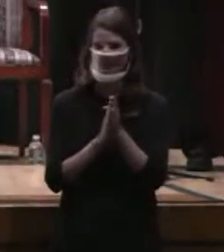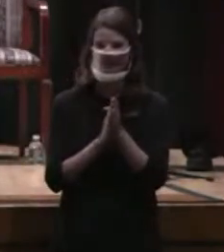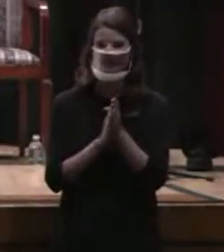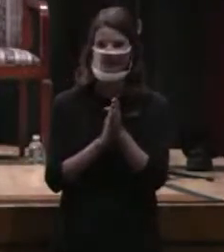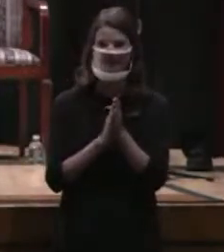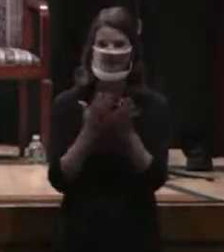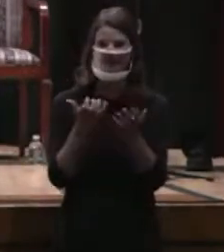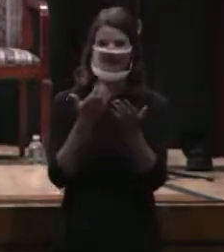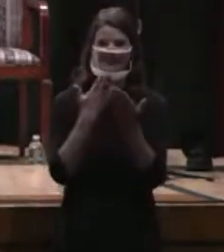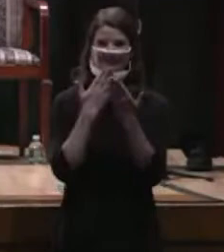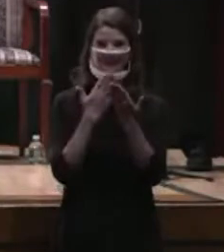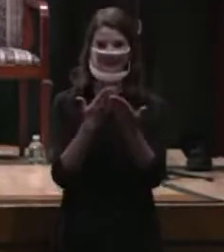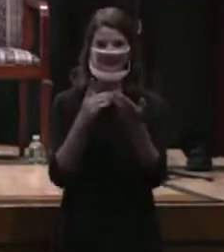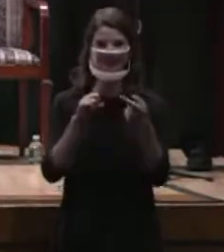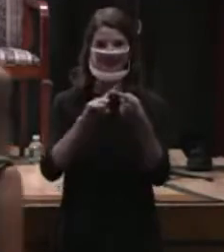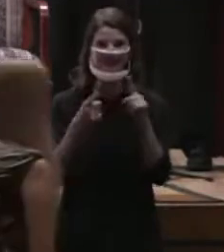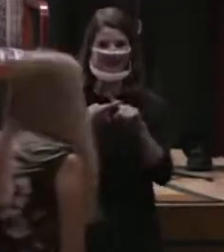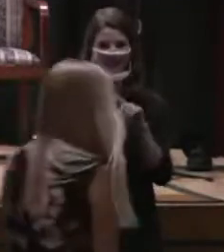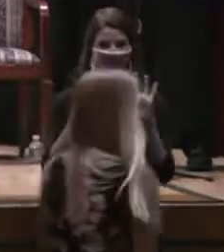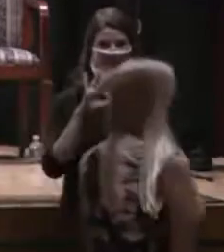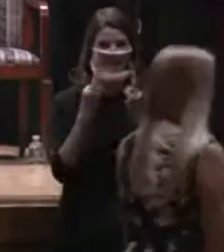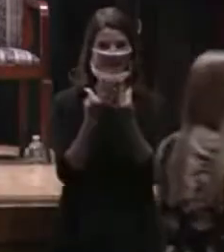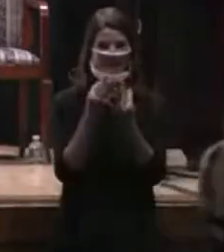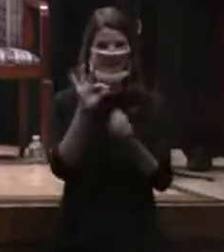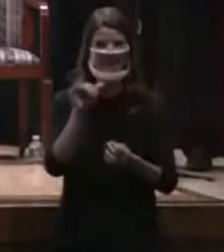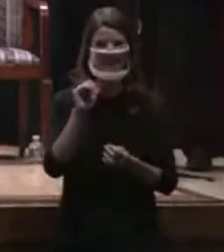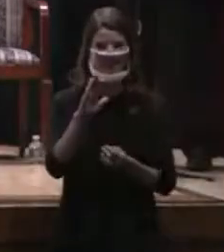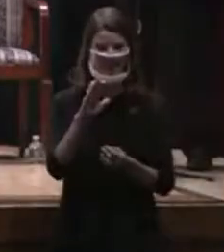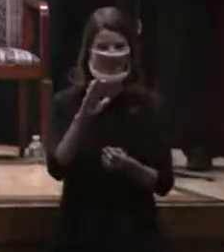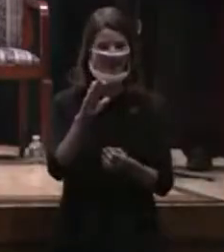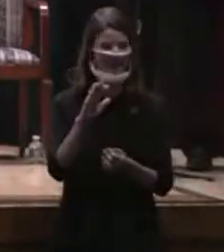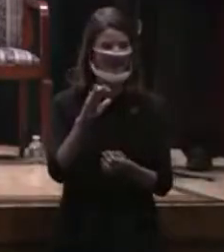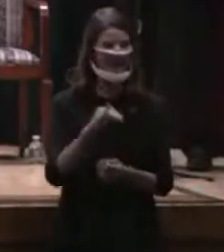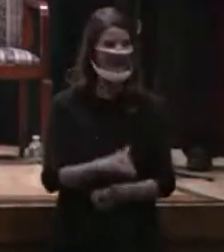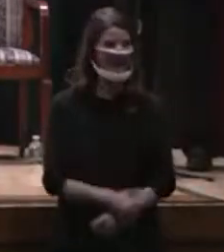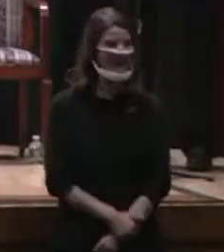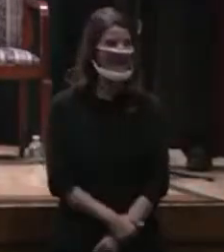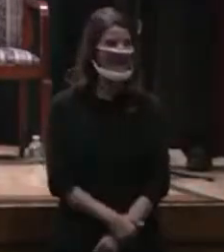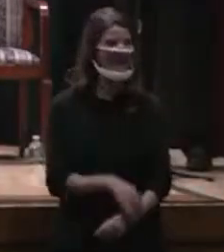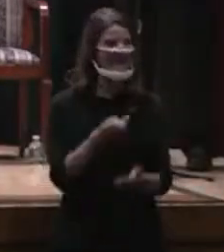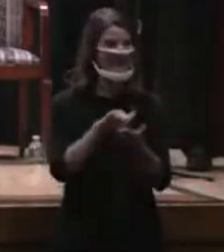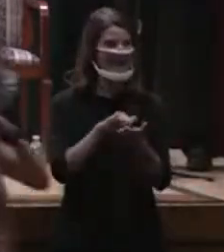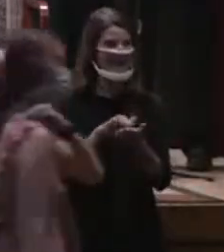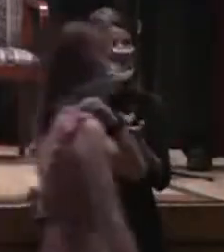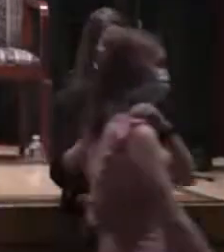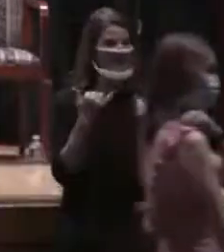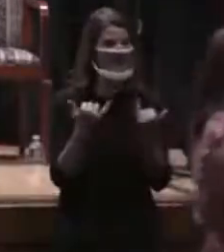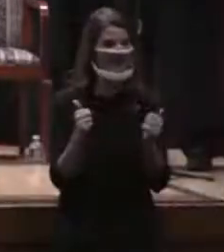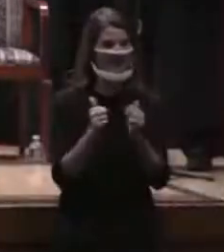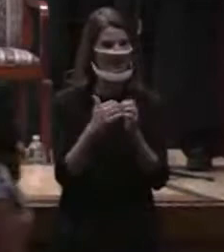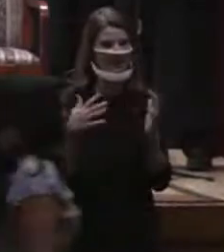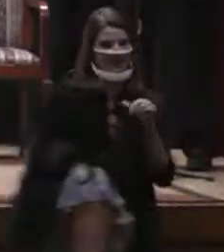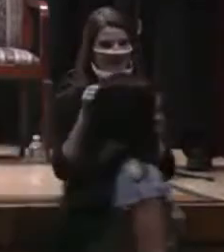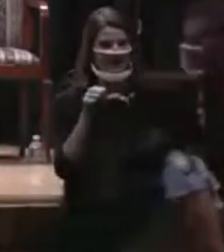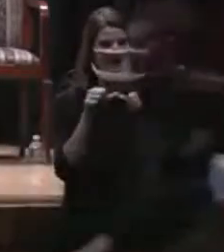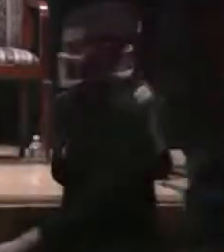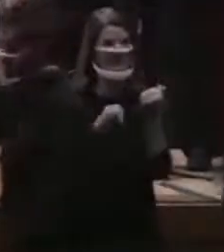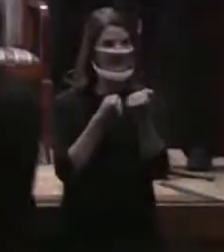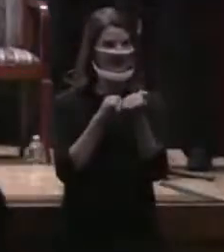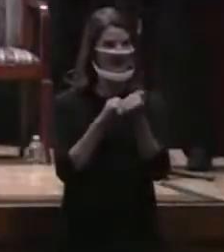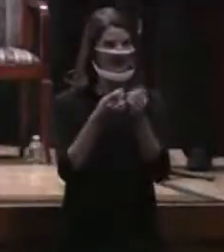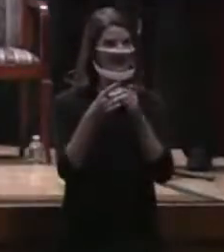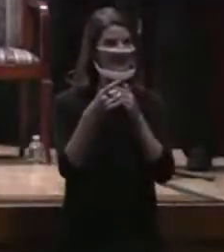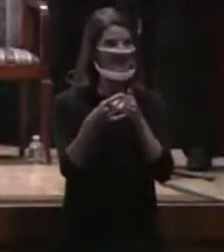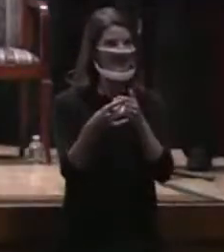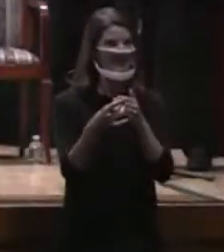Maddie would like to thank her friends, family, and faculty. She would not be where she is today without the constant support and guidance